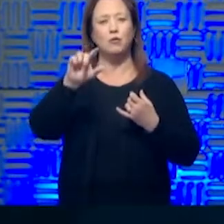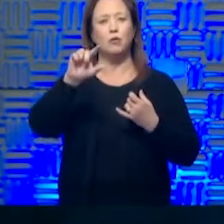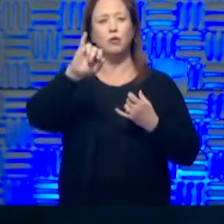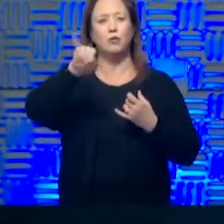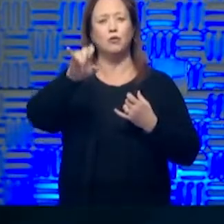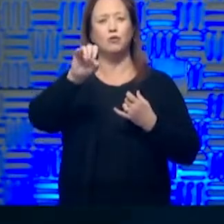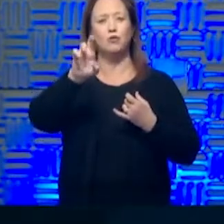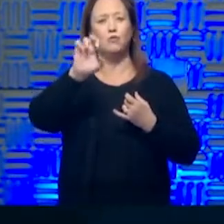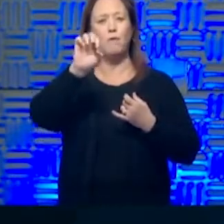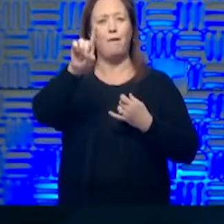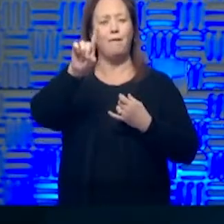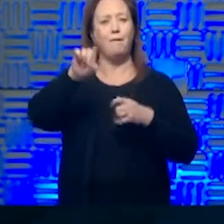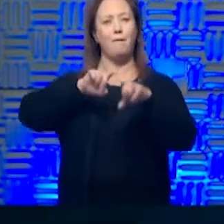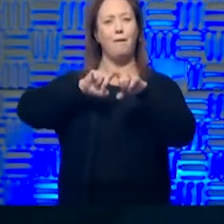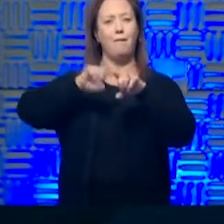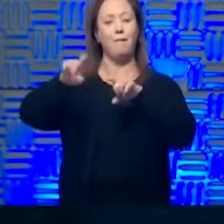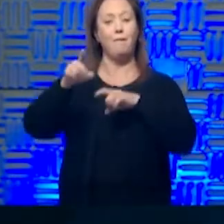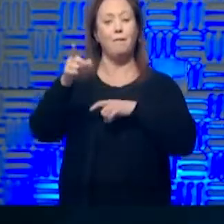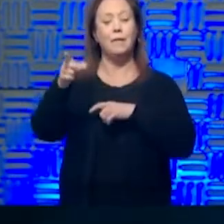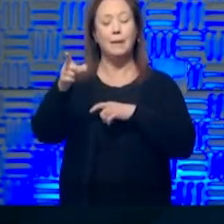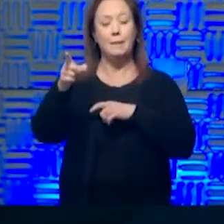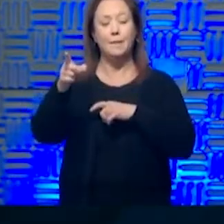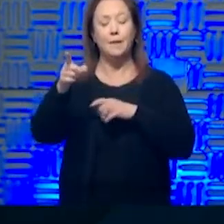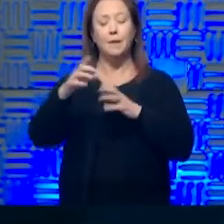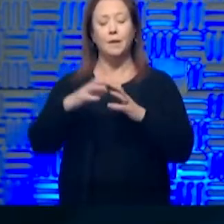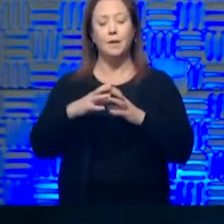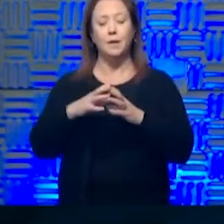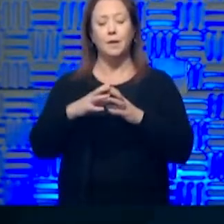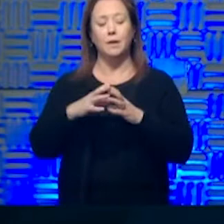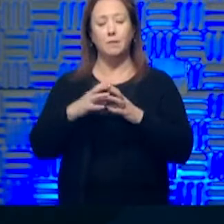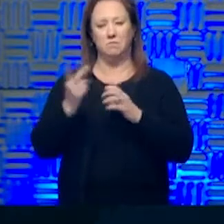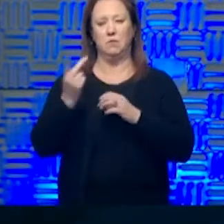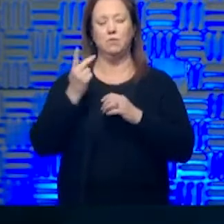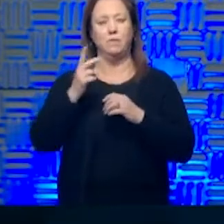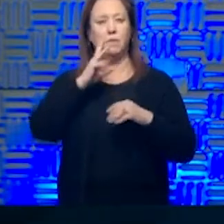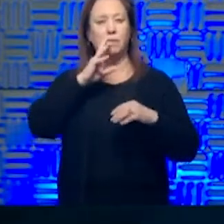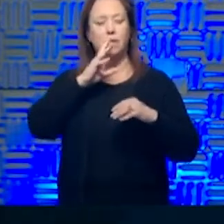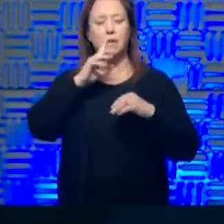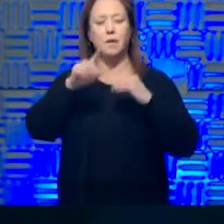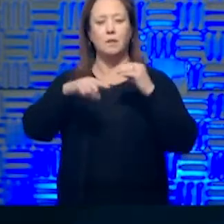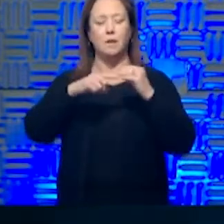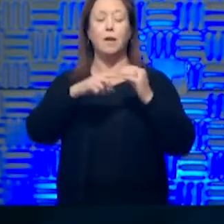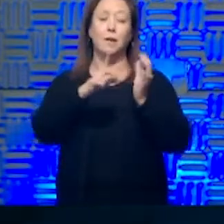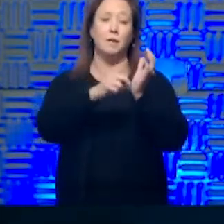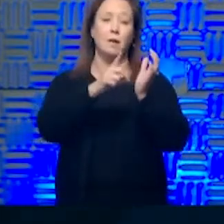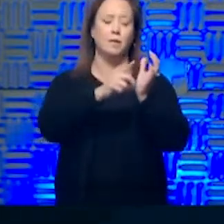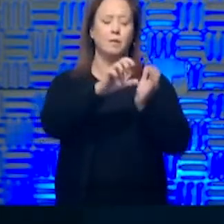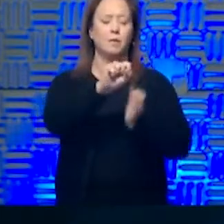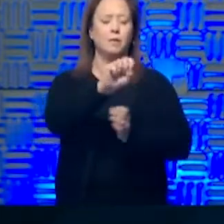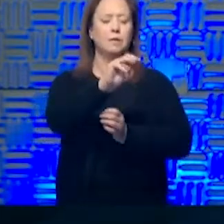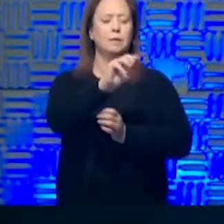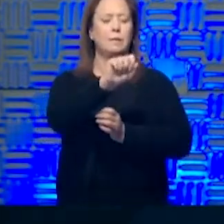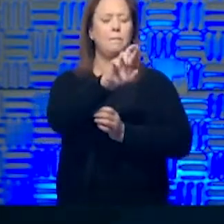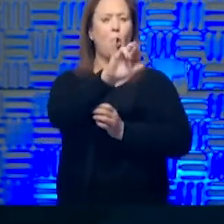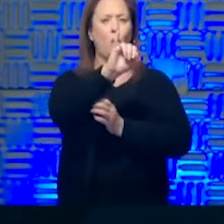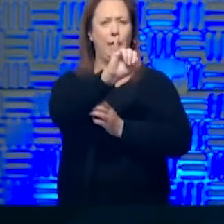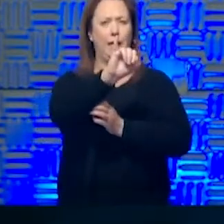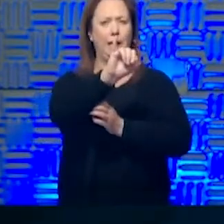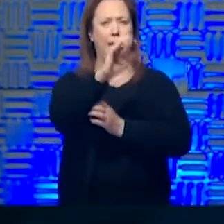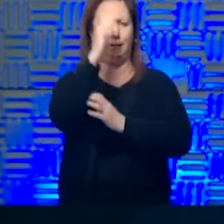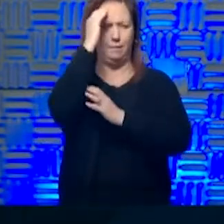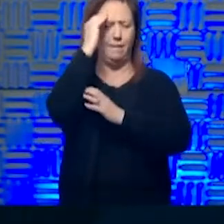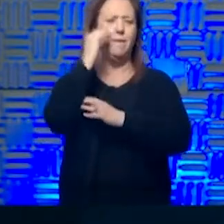I called him, and then also with Dr. Samari, the head.